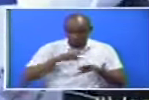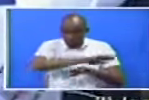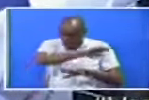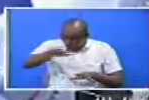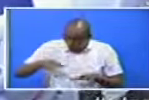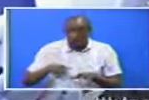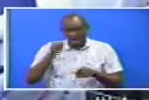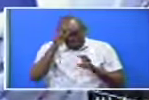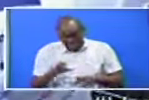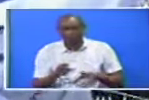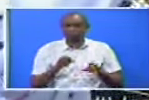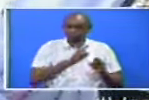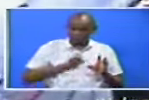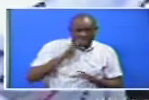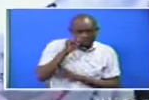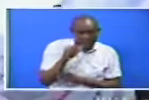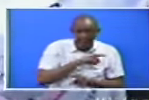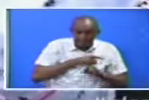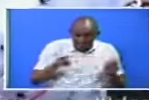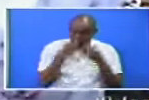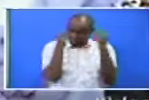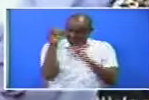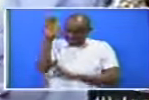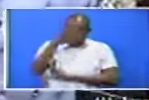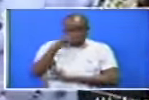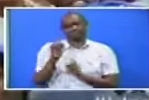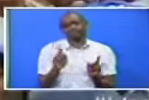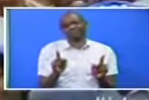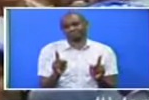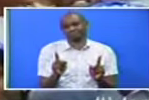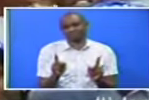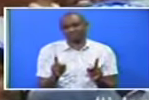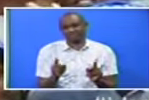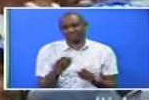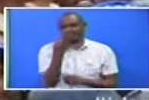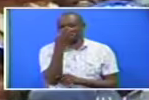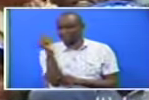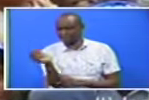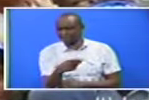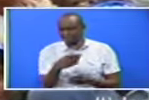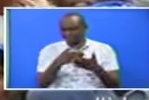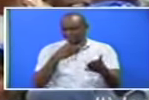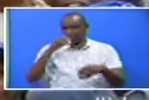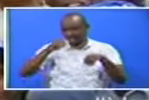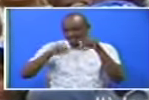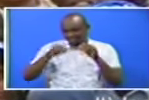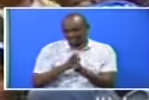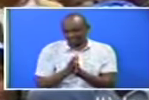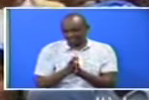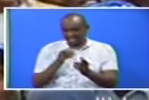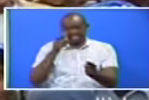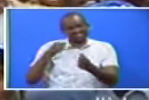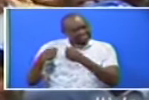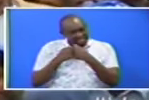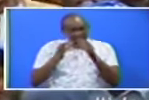all elective positions countrywide except that of the presidency. With 3 months to the August 8th elections, one of the main